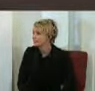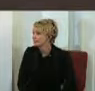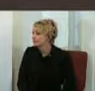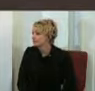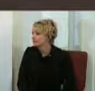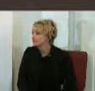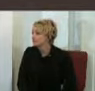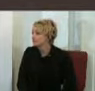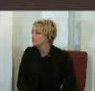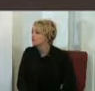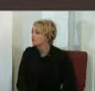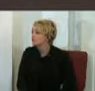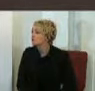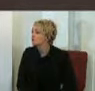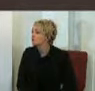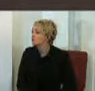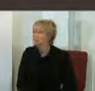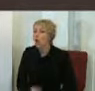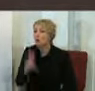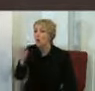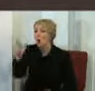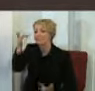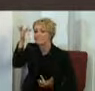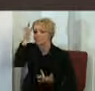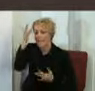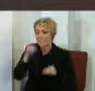Sorry? No sickness.